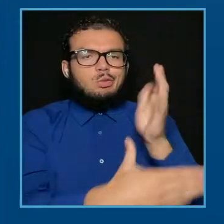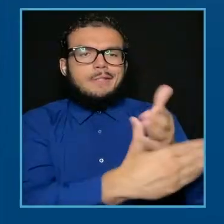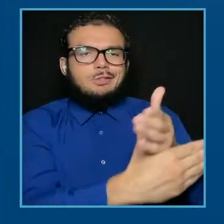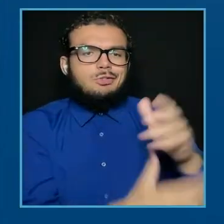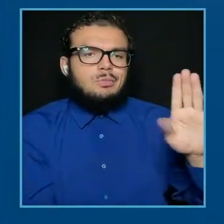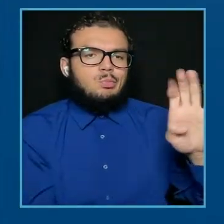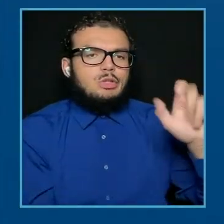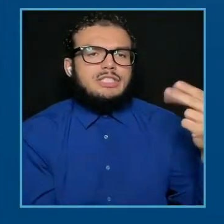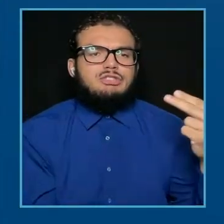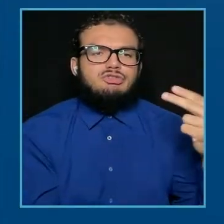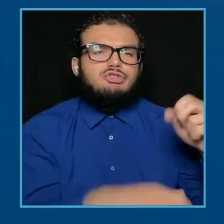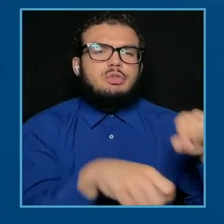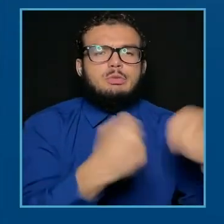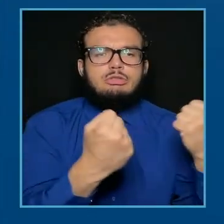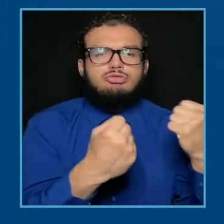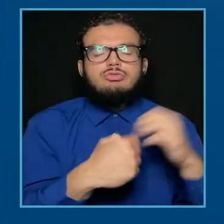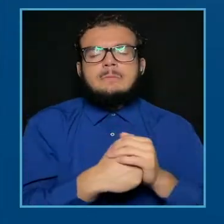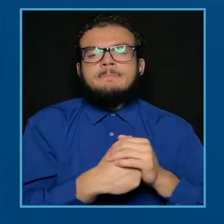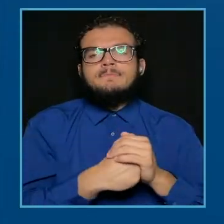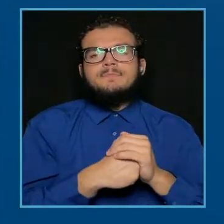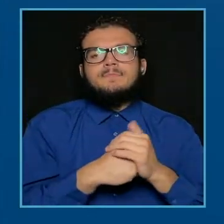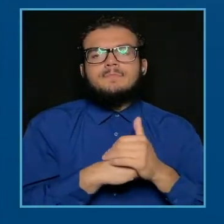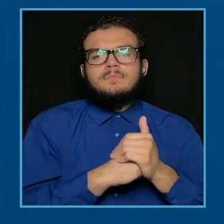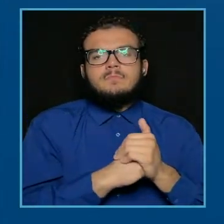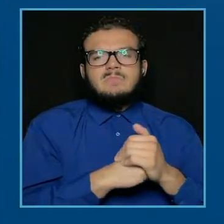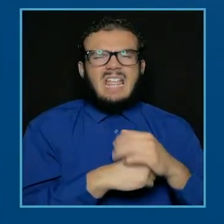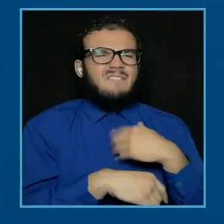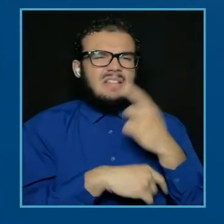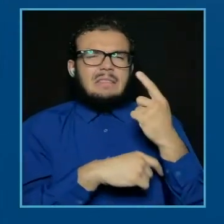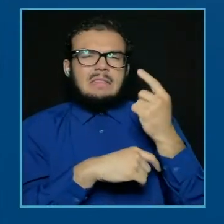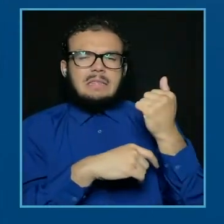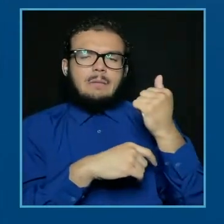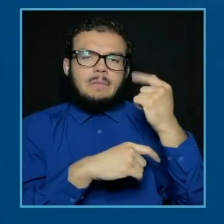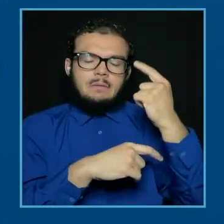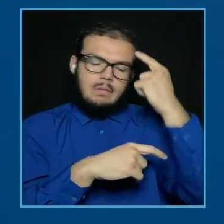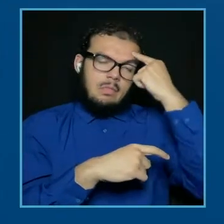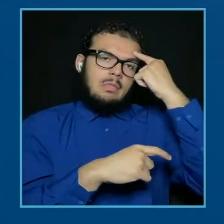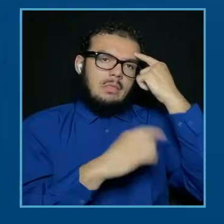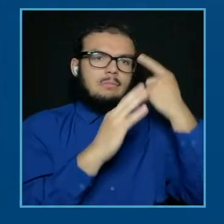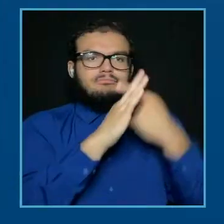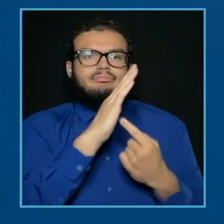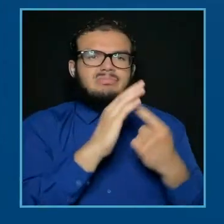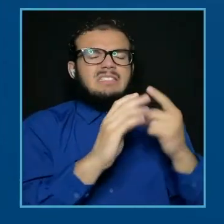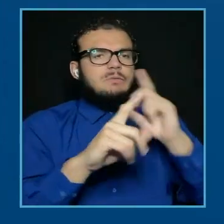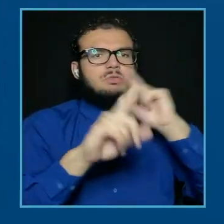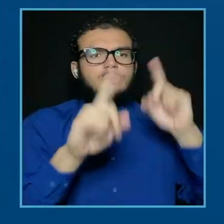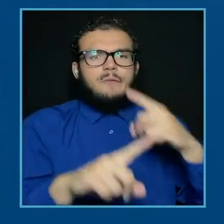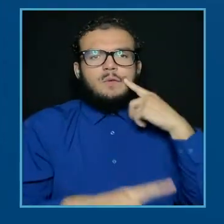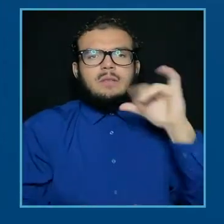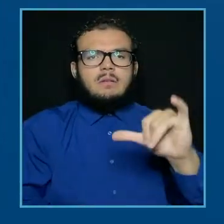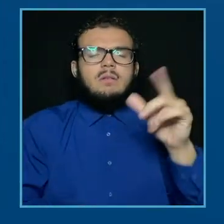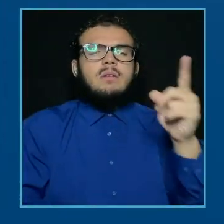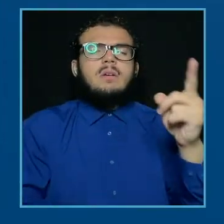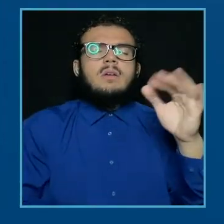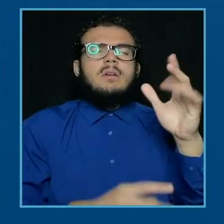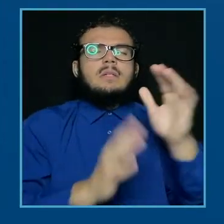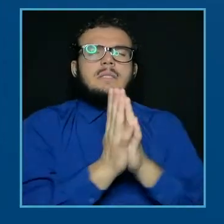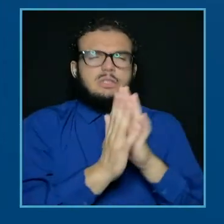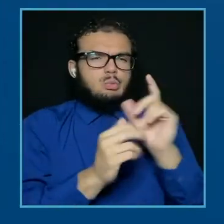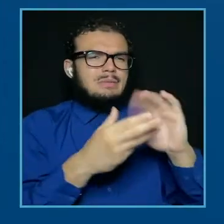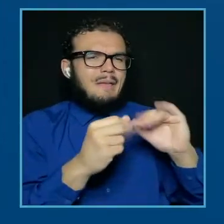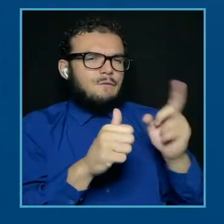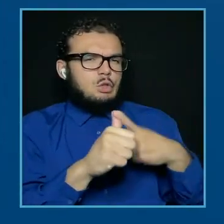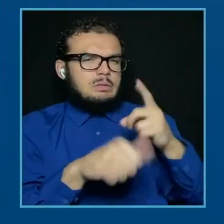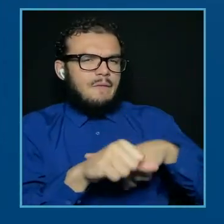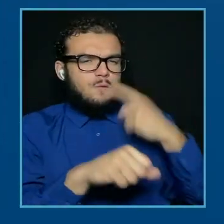but I had a delay in corresponding to that. When you said it the first time, were you saying that